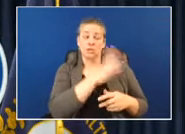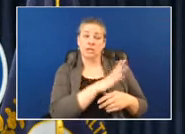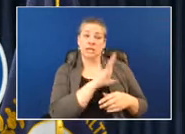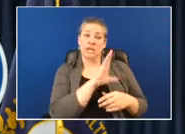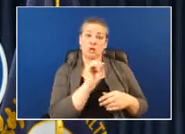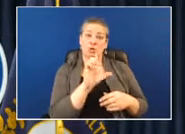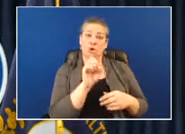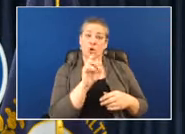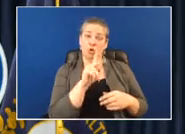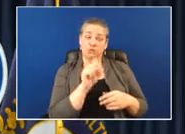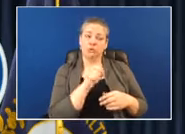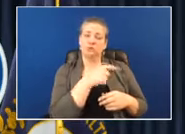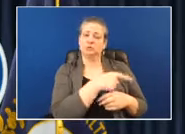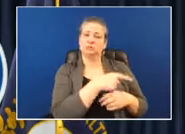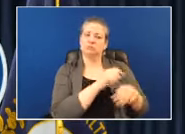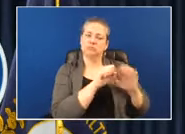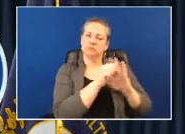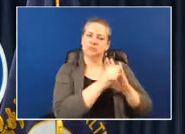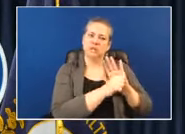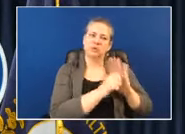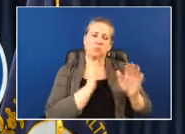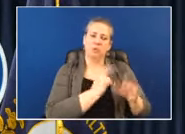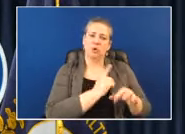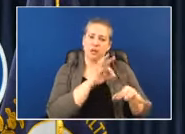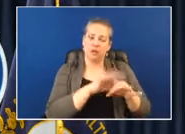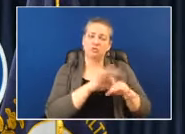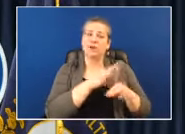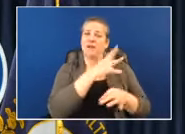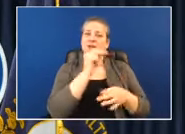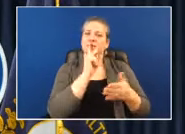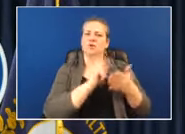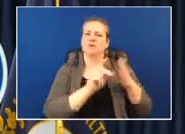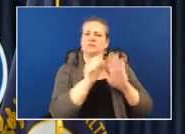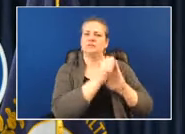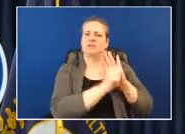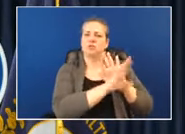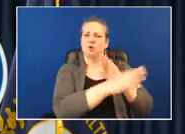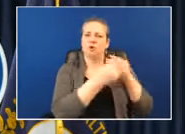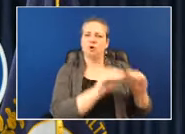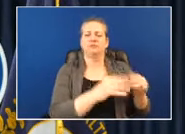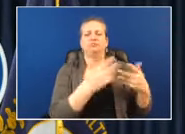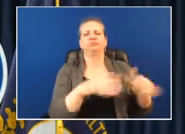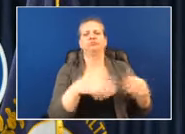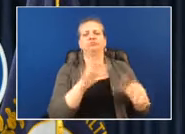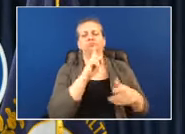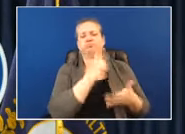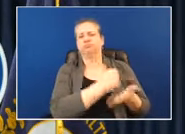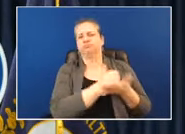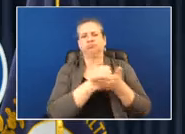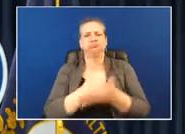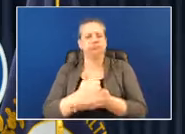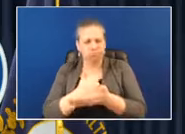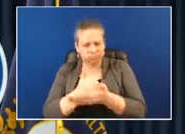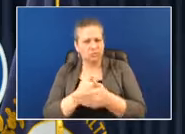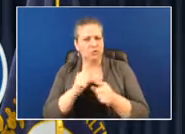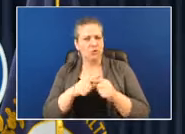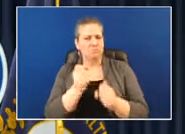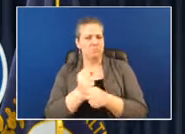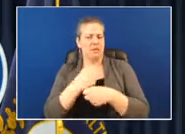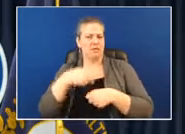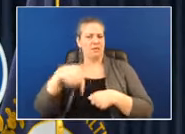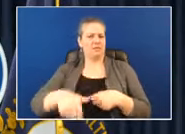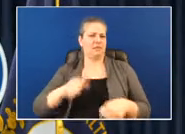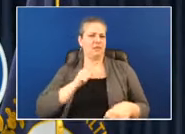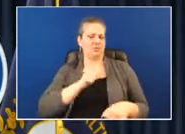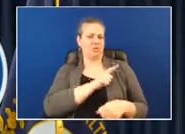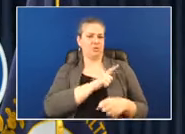Association, the State Board of Elections, and the Secretary of State's office for being involved in helping to craft this legislation from day